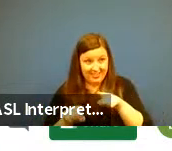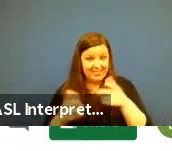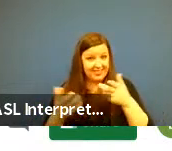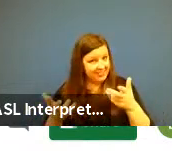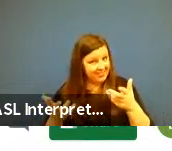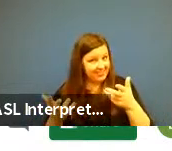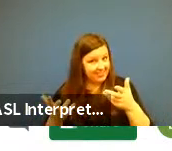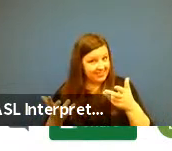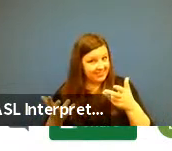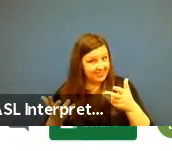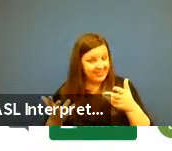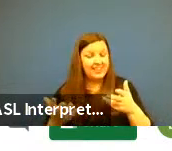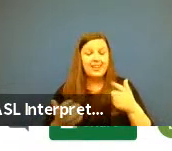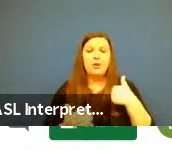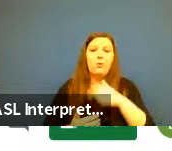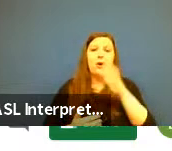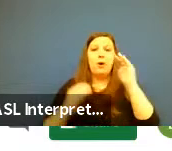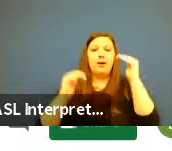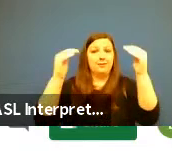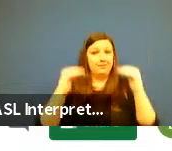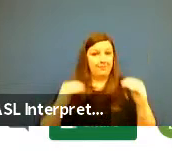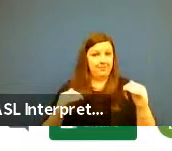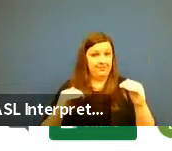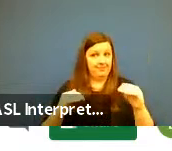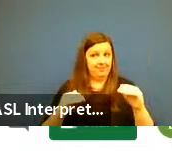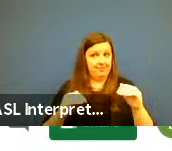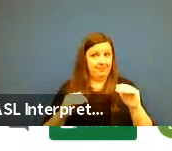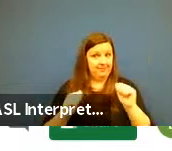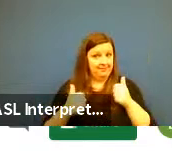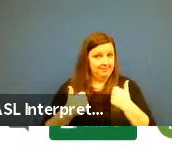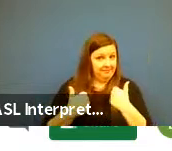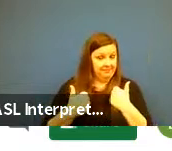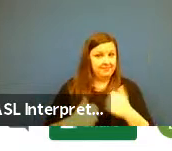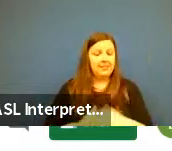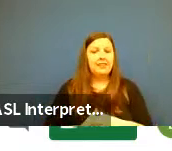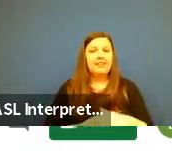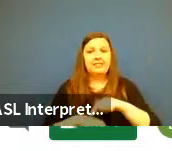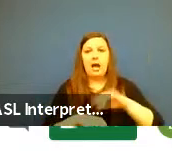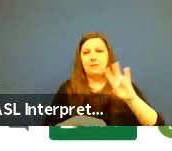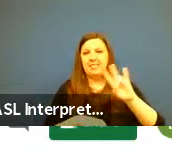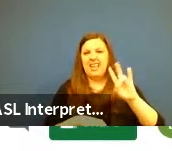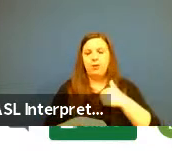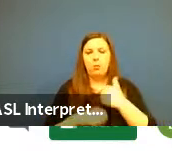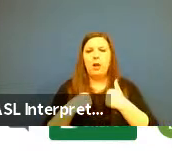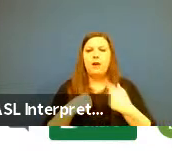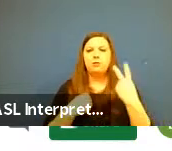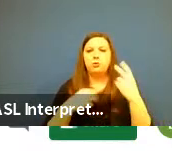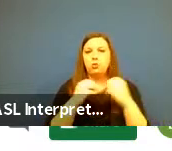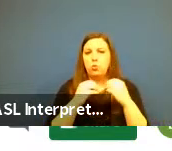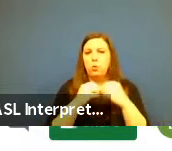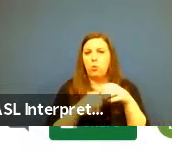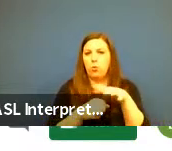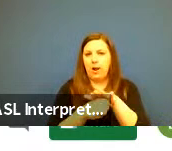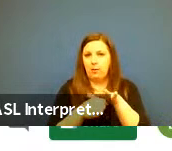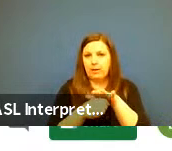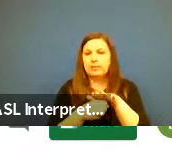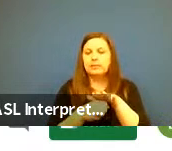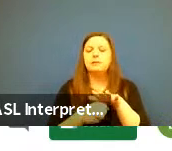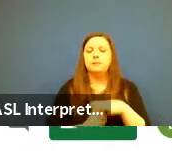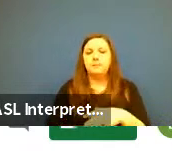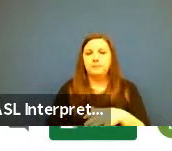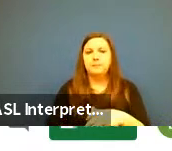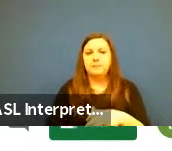are clear, we're going to move forward. Is that okay? It is 7. We have 2 other areas.